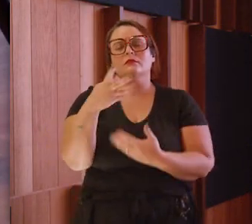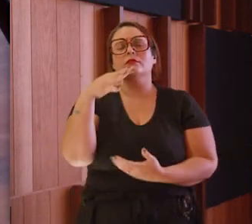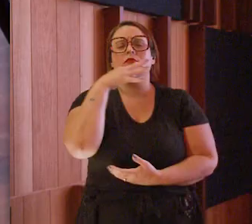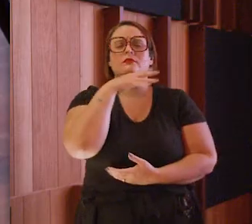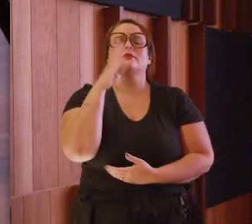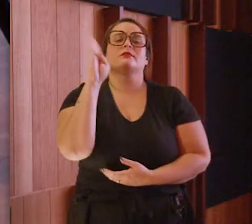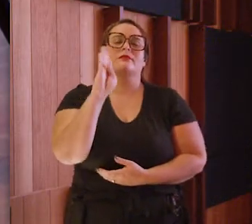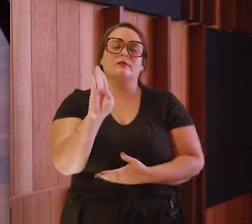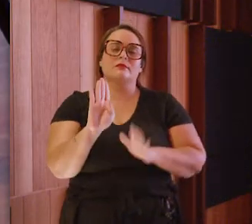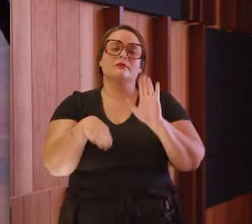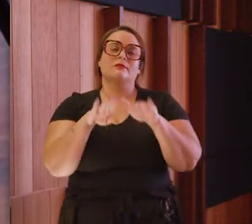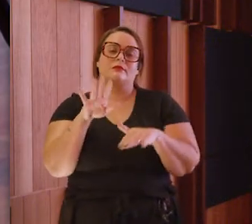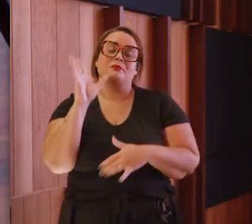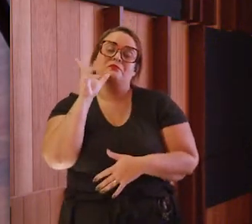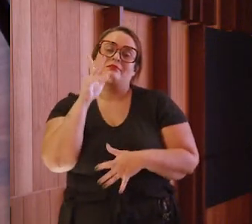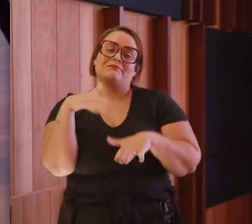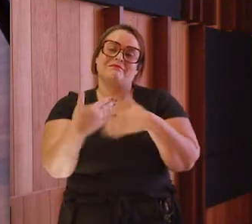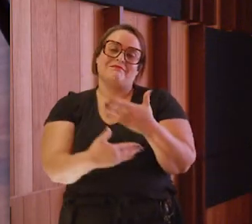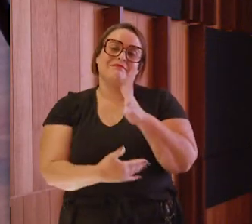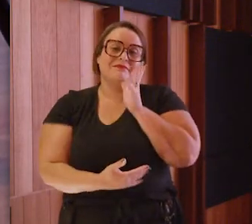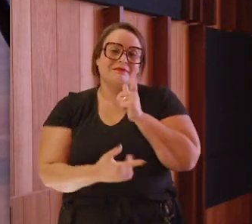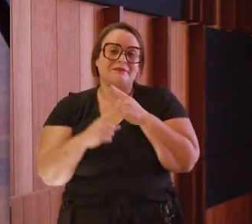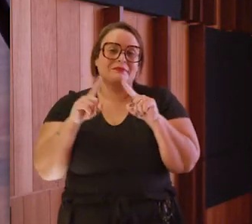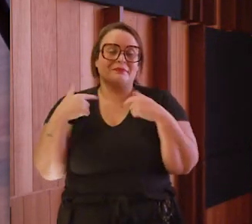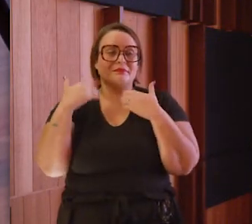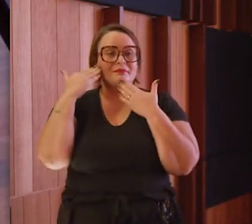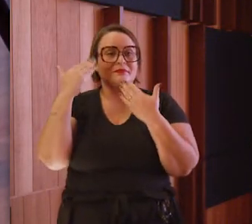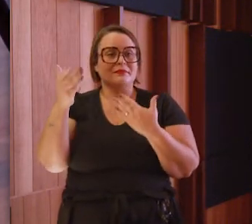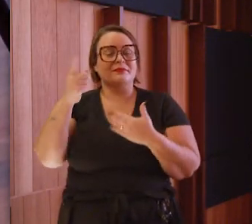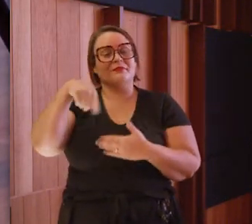for being here with us today, and thanks to the audience as well.